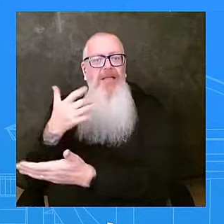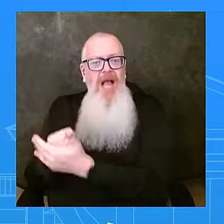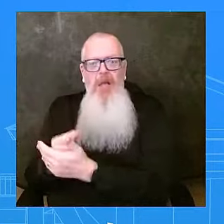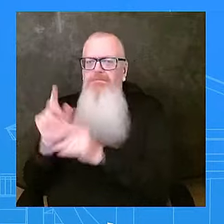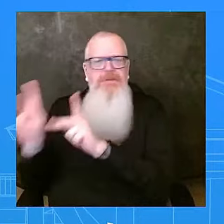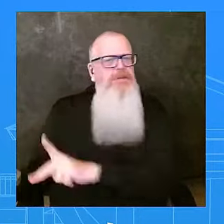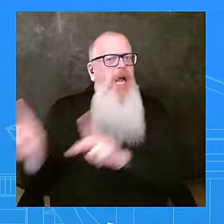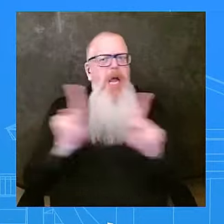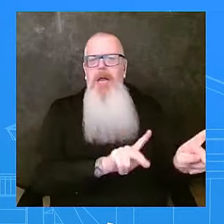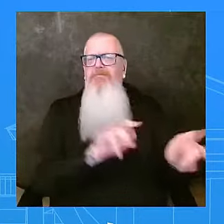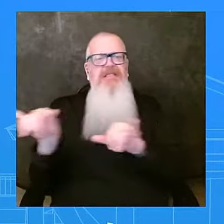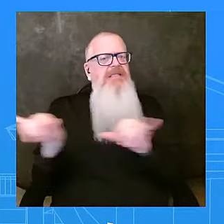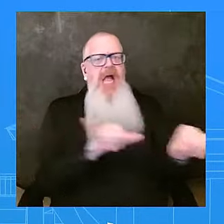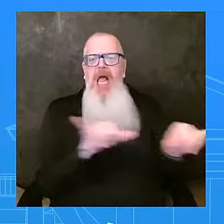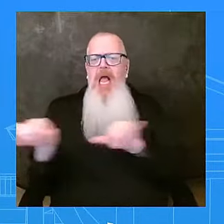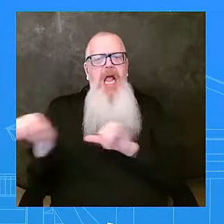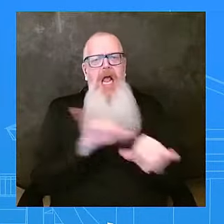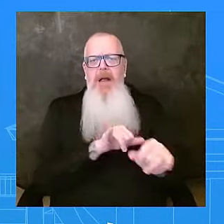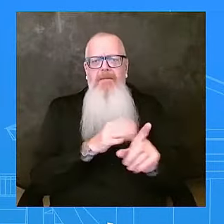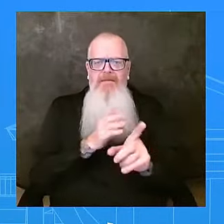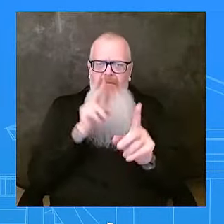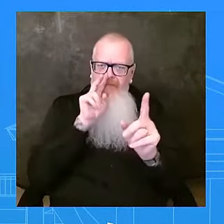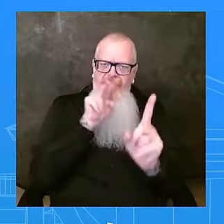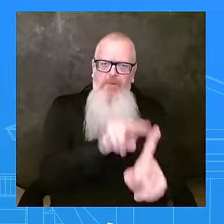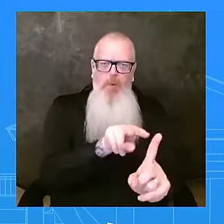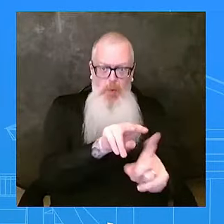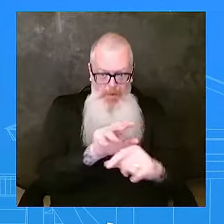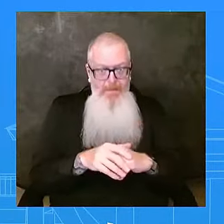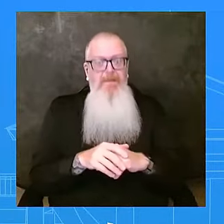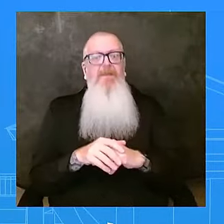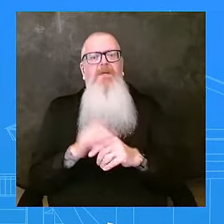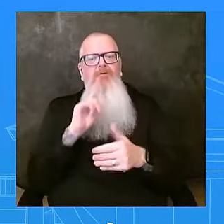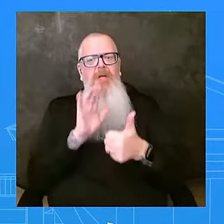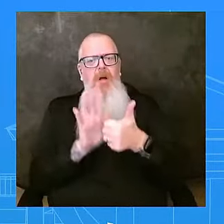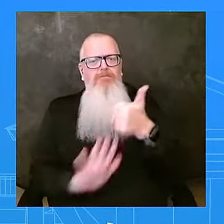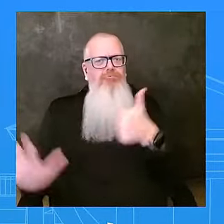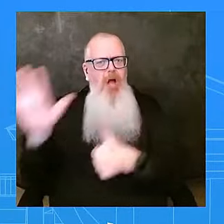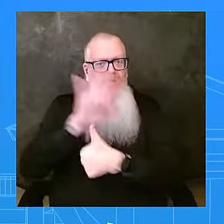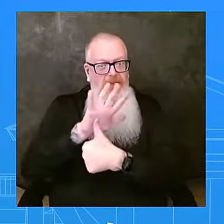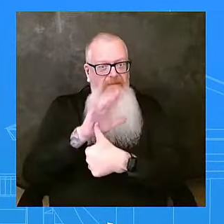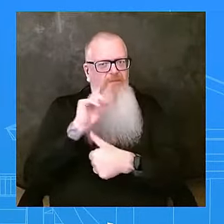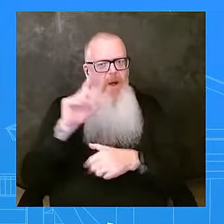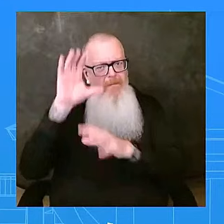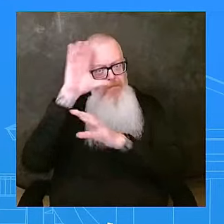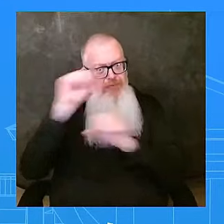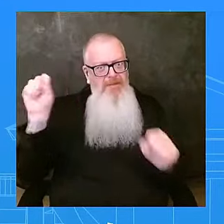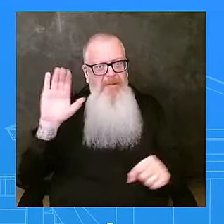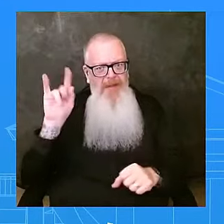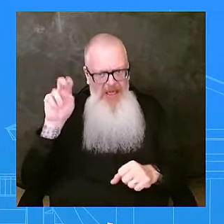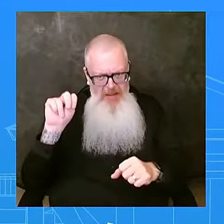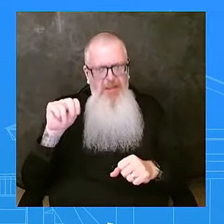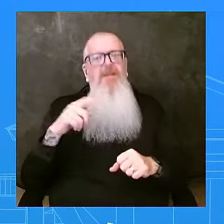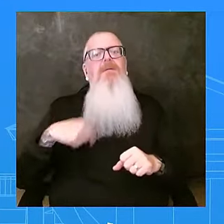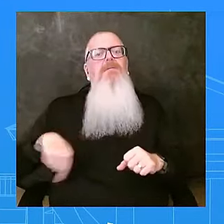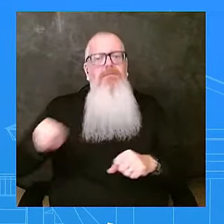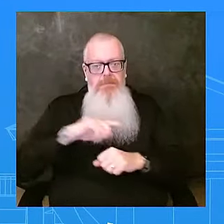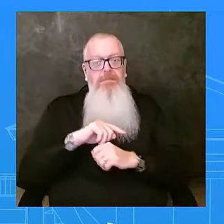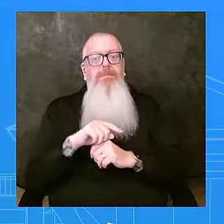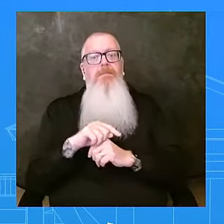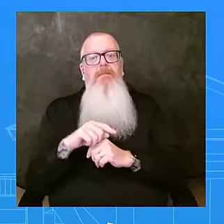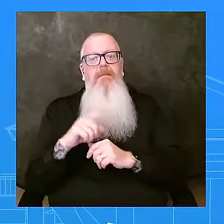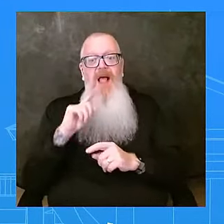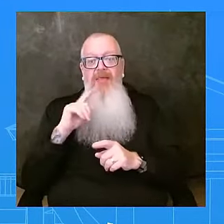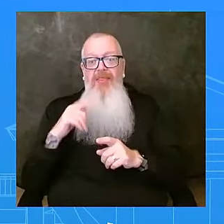key priority for this president, for this administration, and the steps being taken today will